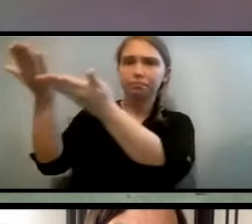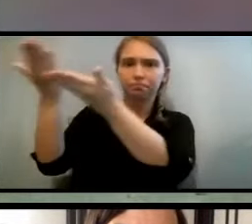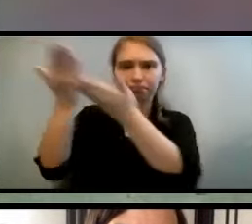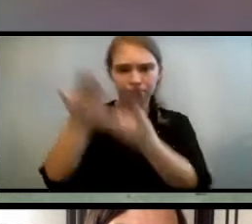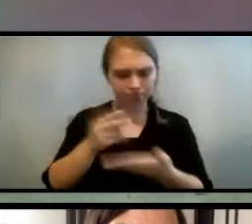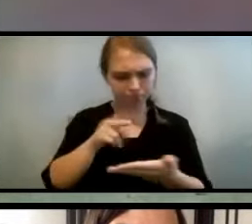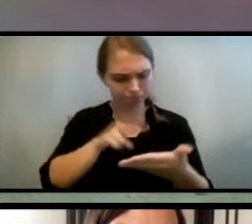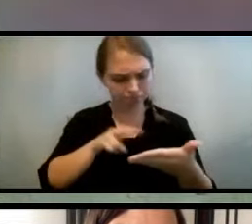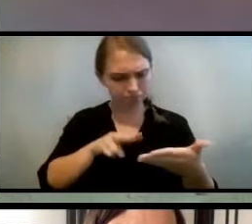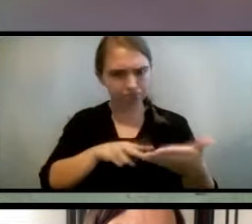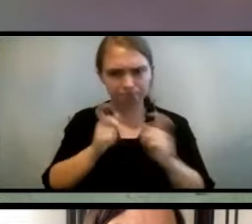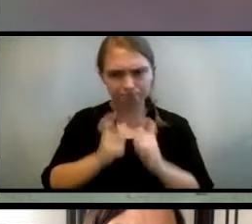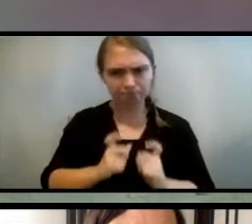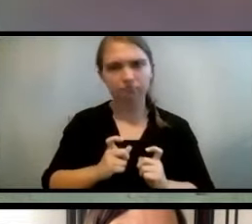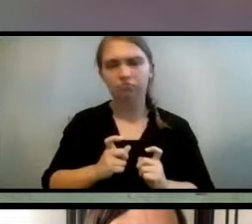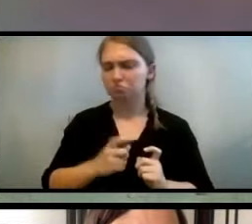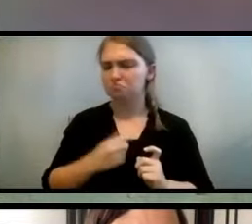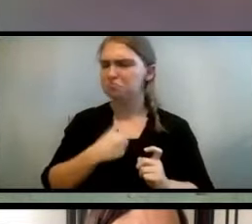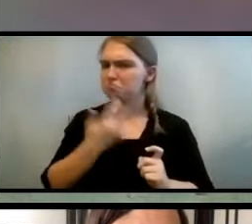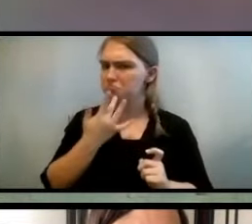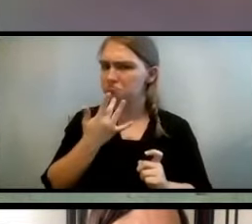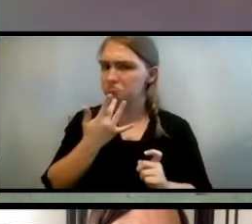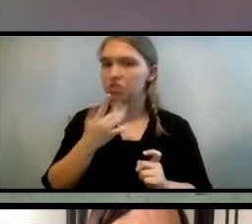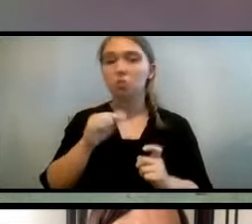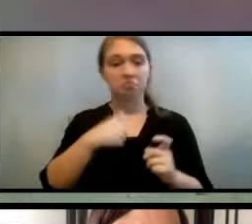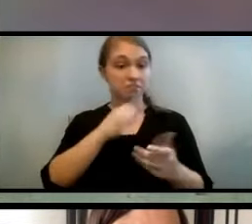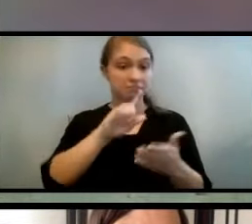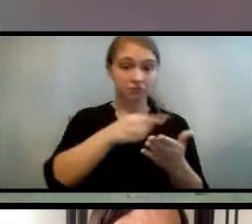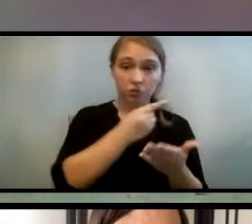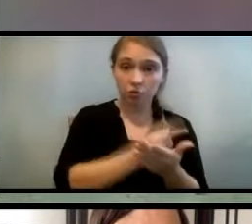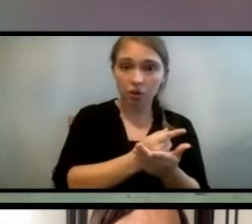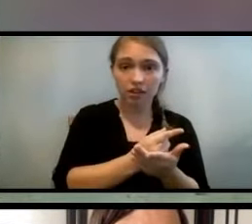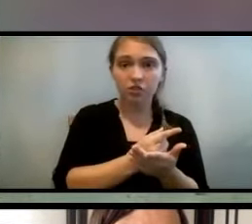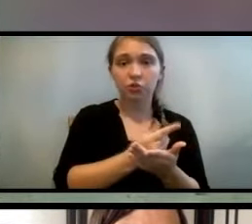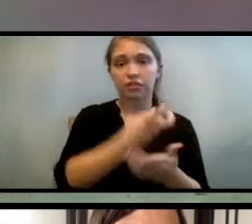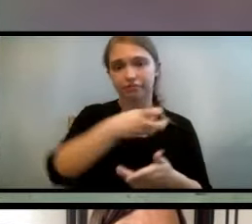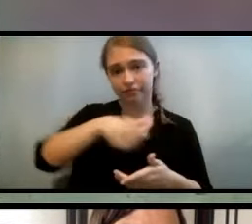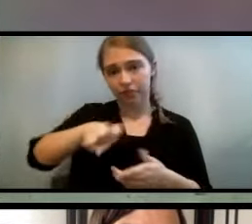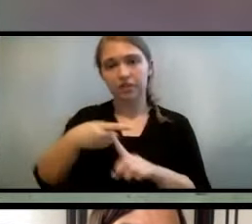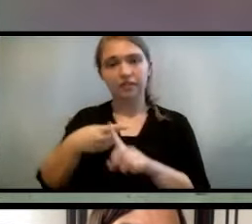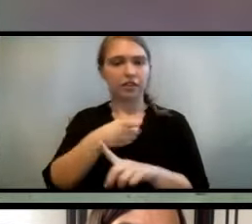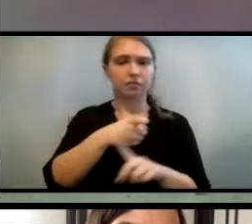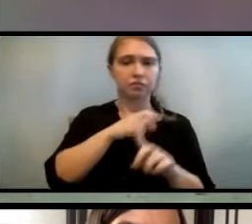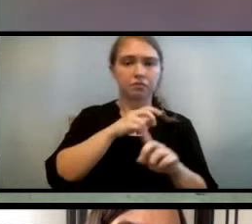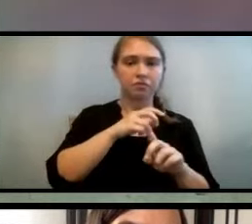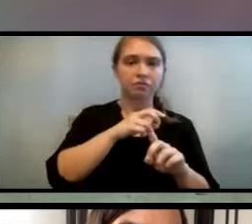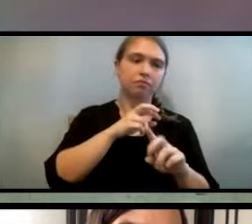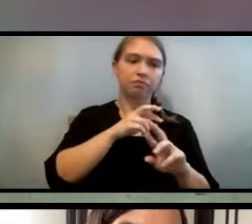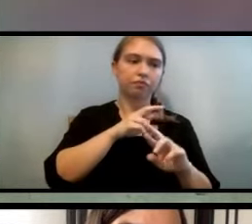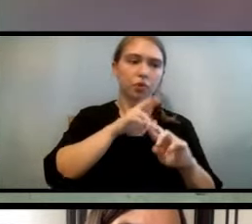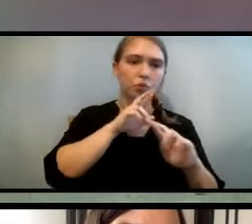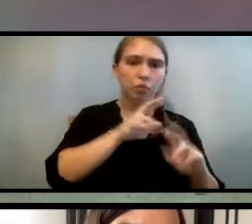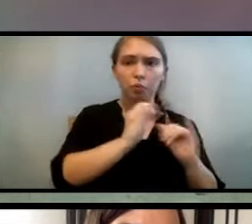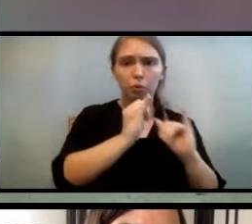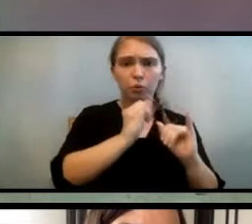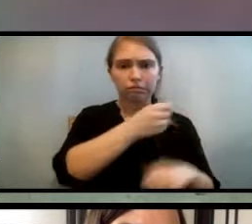very quickly graduated and transitioned from like a reporting role to an editing role.